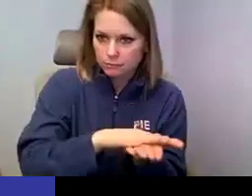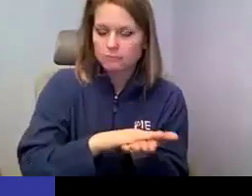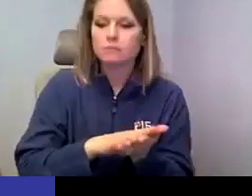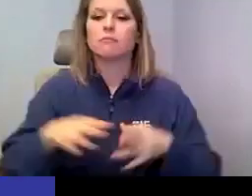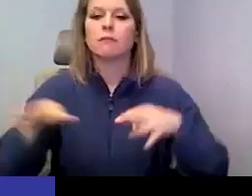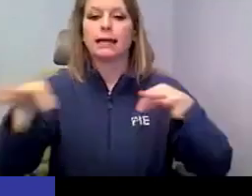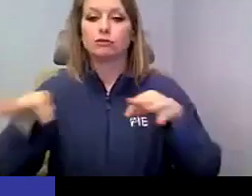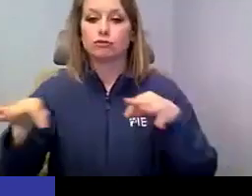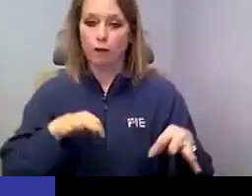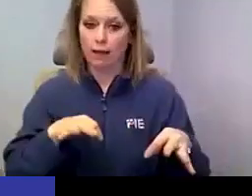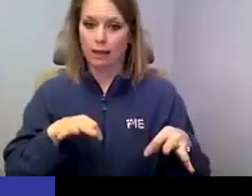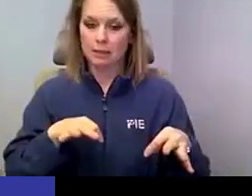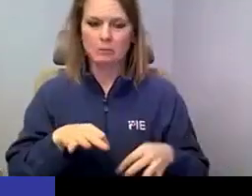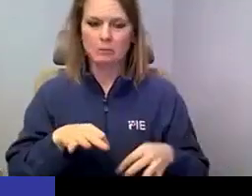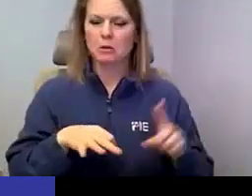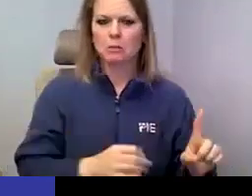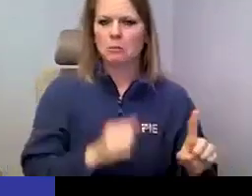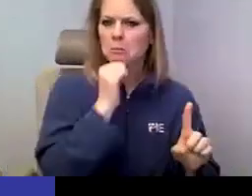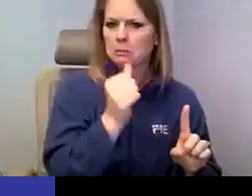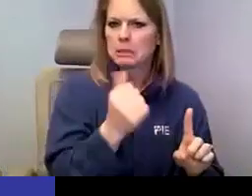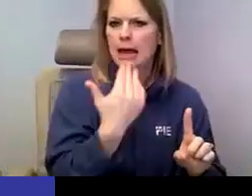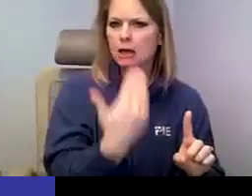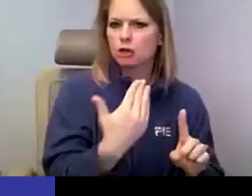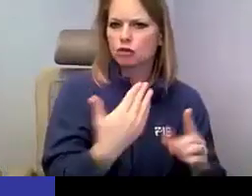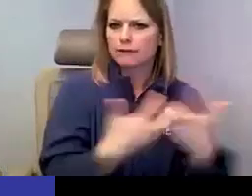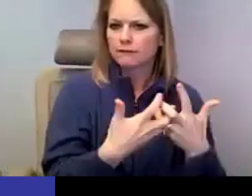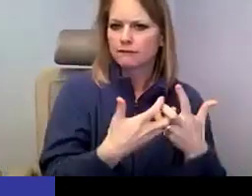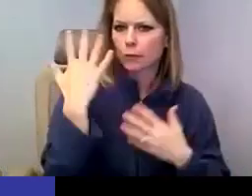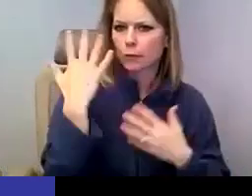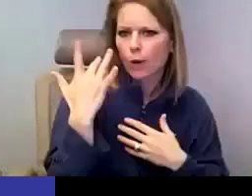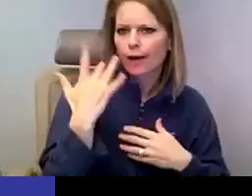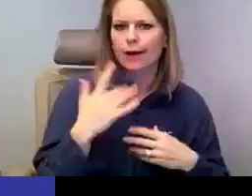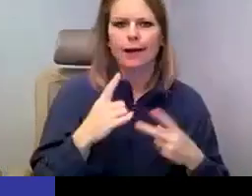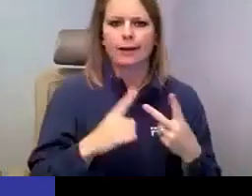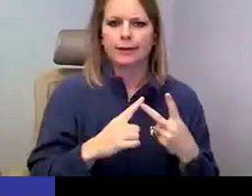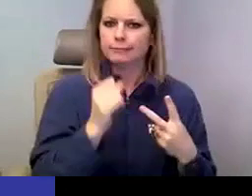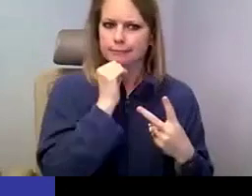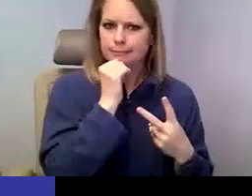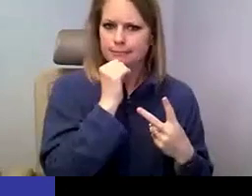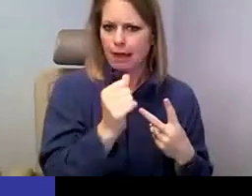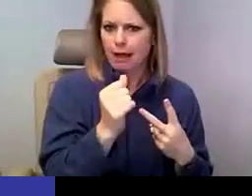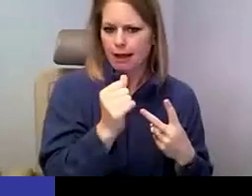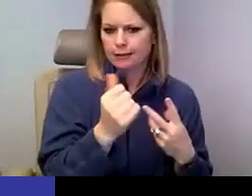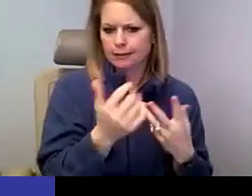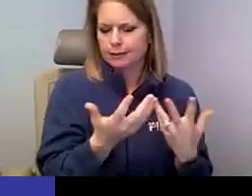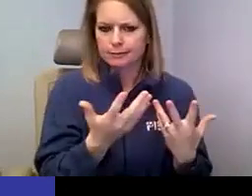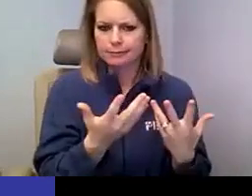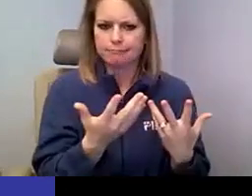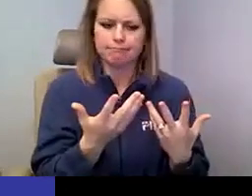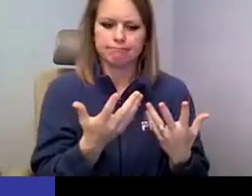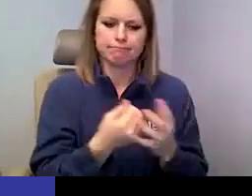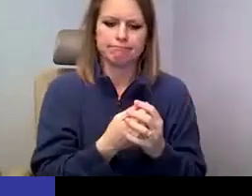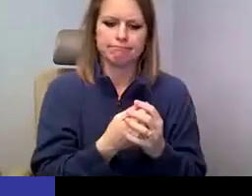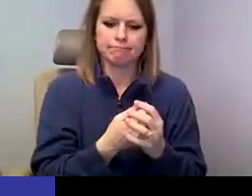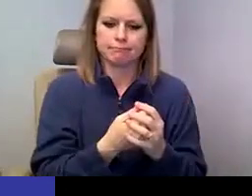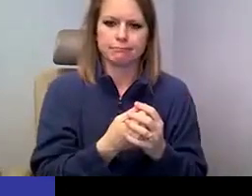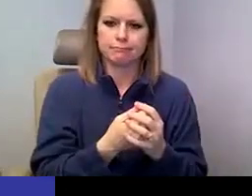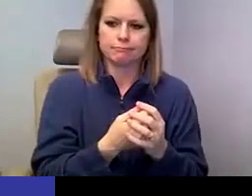what wasn't representative in the norming sample from the tool. And then make sure the team discusses it